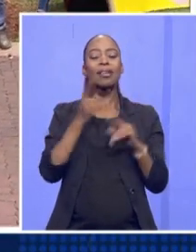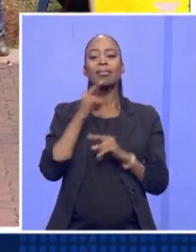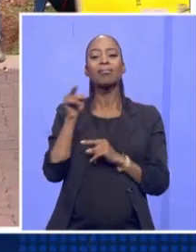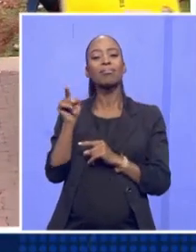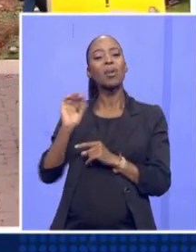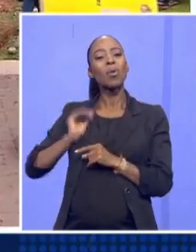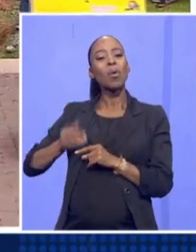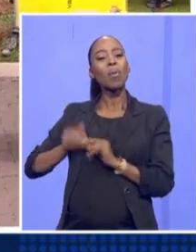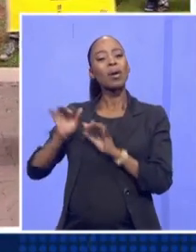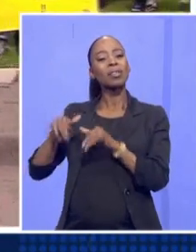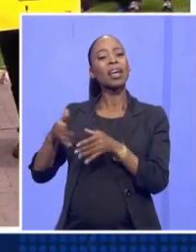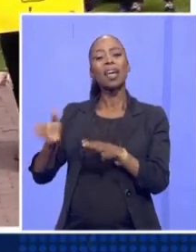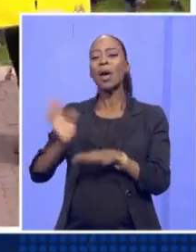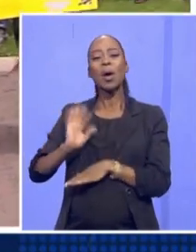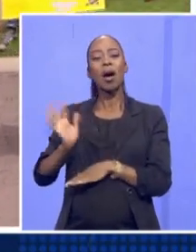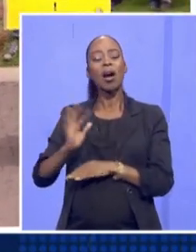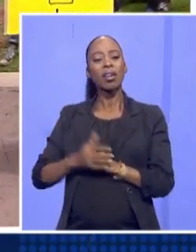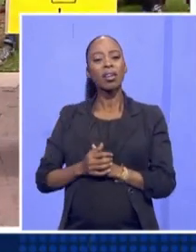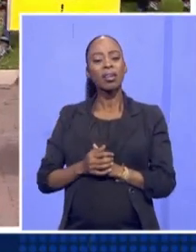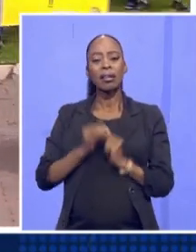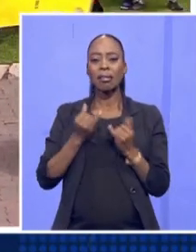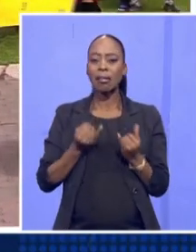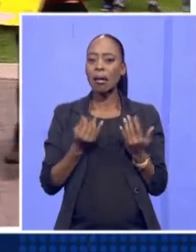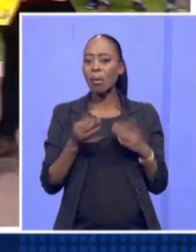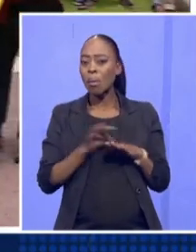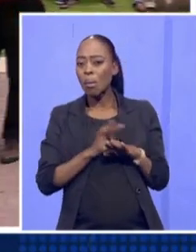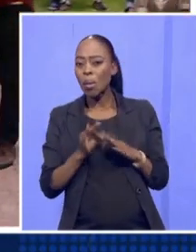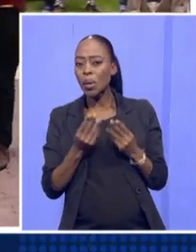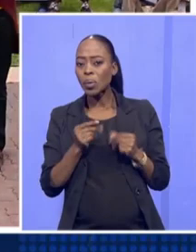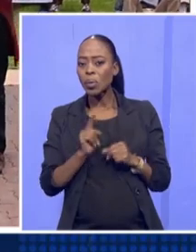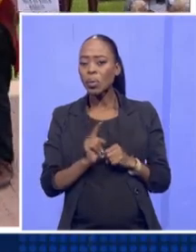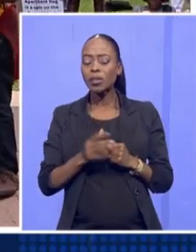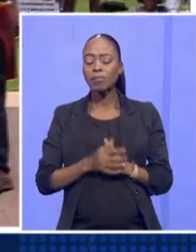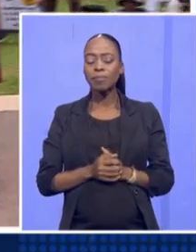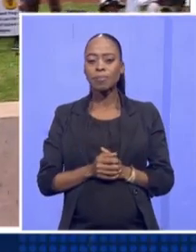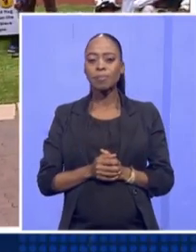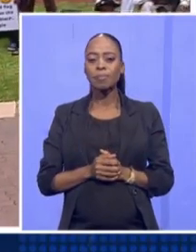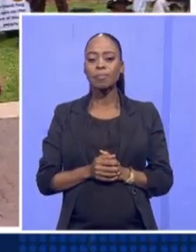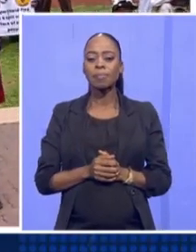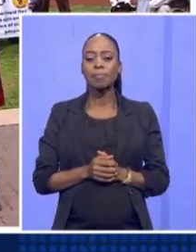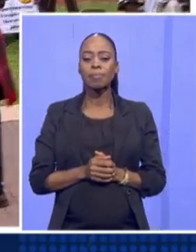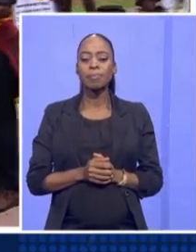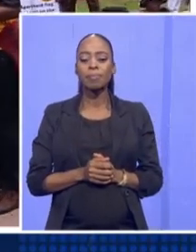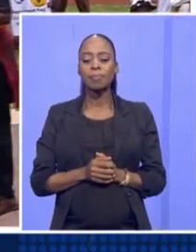Magor does not live in that complex? What is the intention now by AZAPO moving forward?